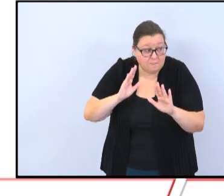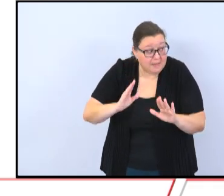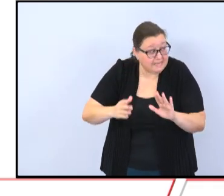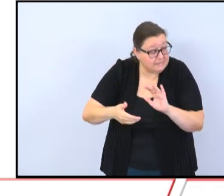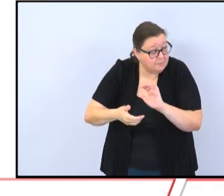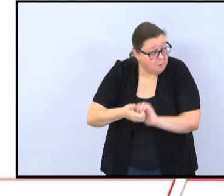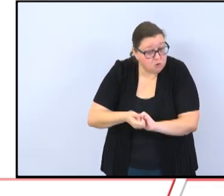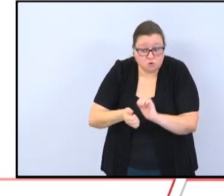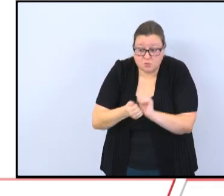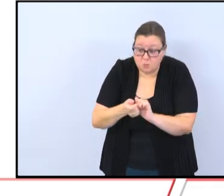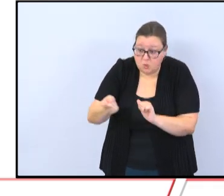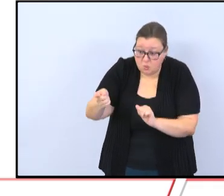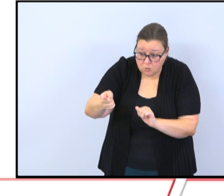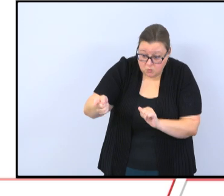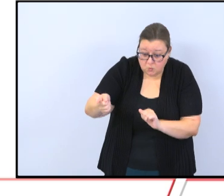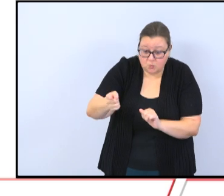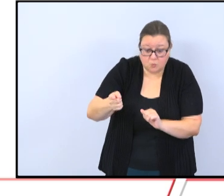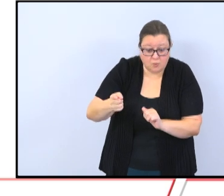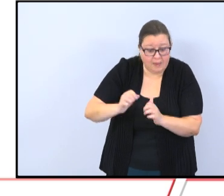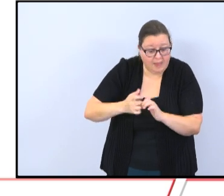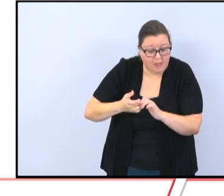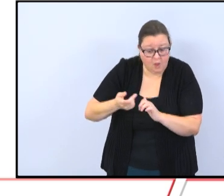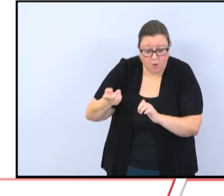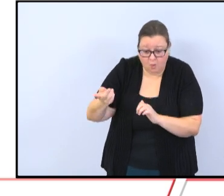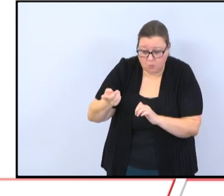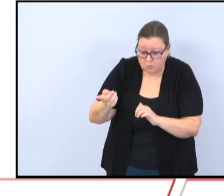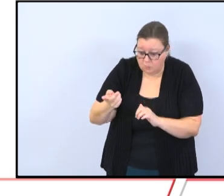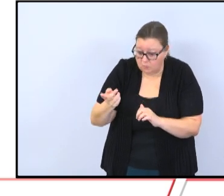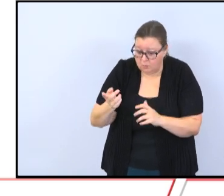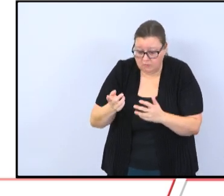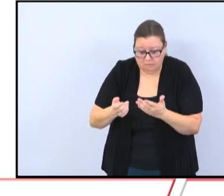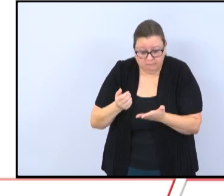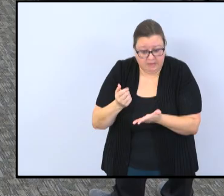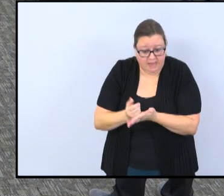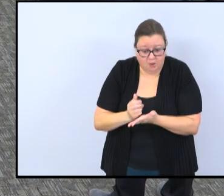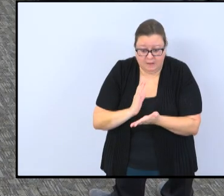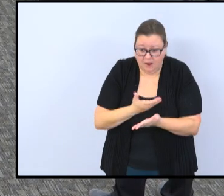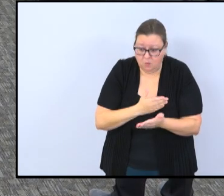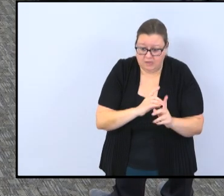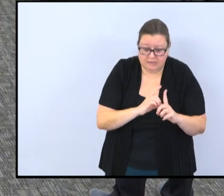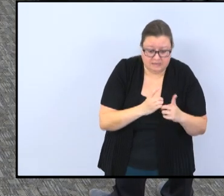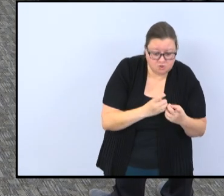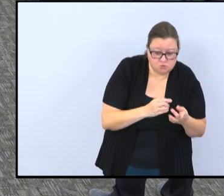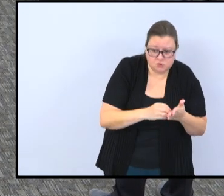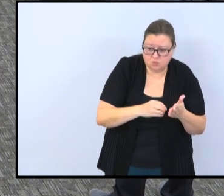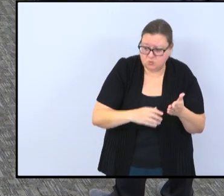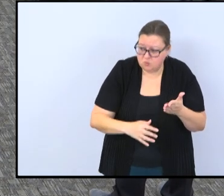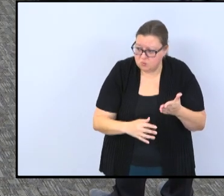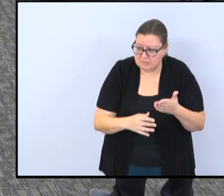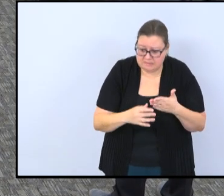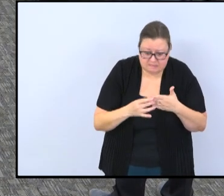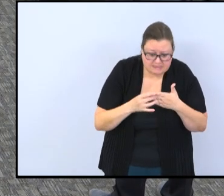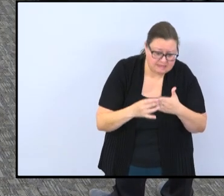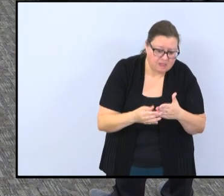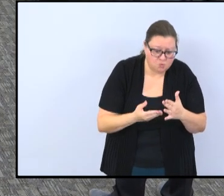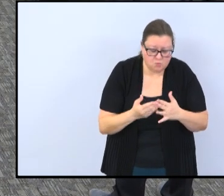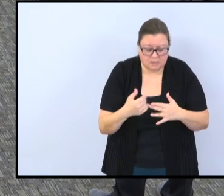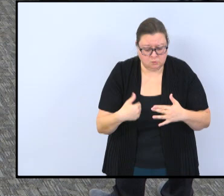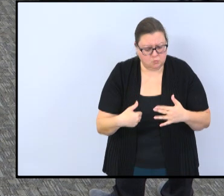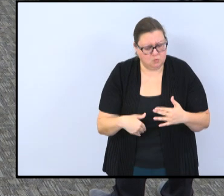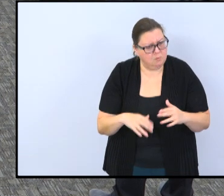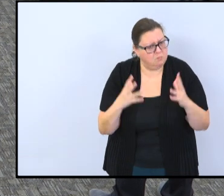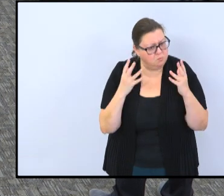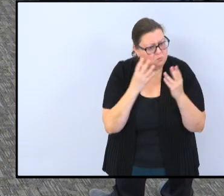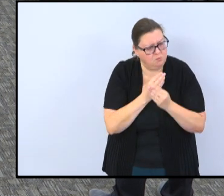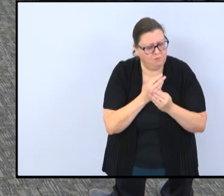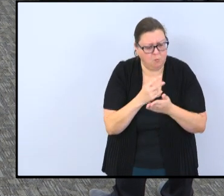partnership with you guys in the ways that you have carried our district and our students and have created such a beautiful project